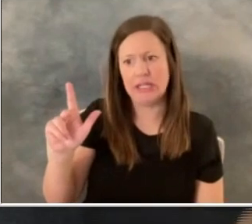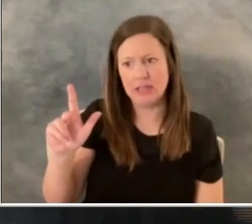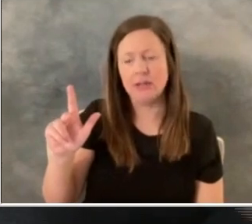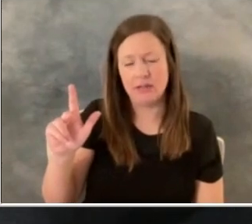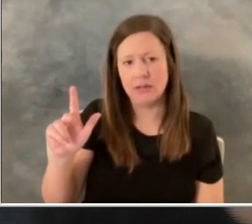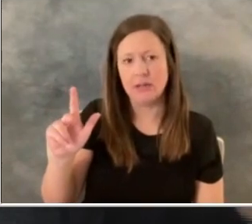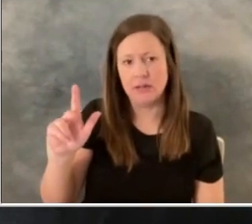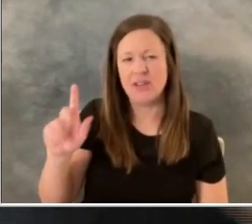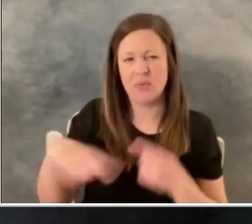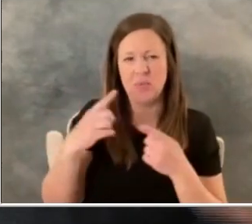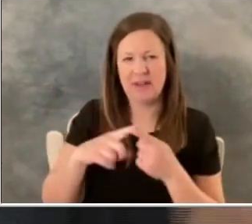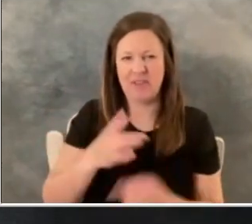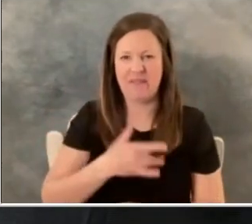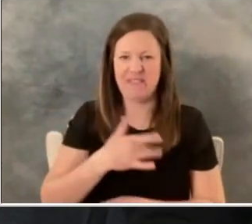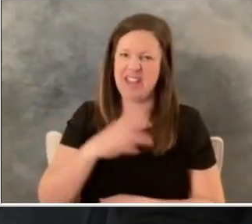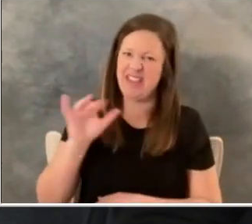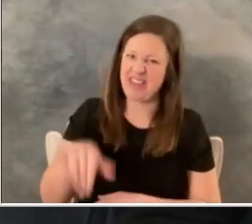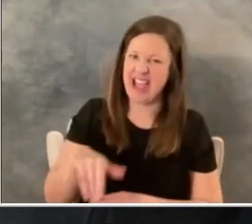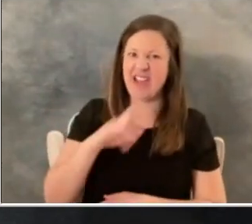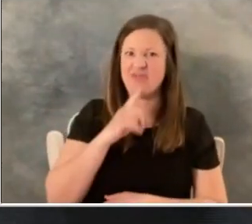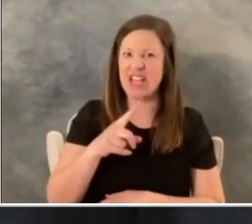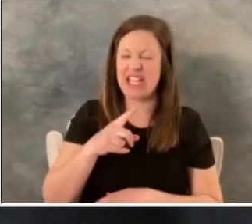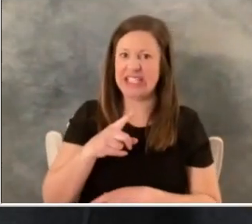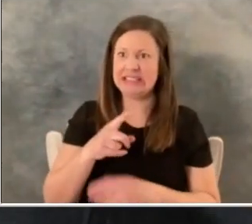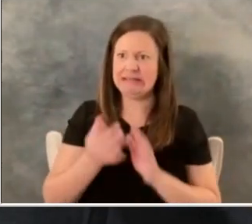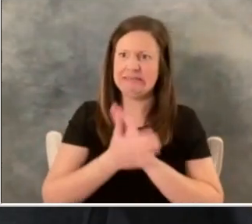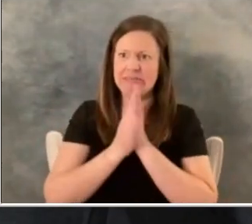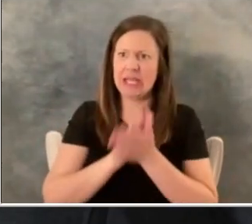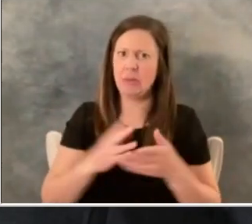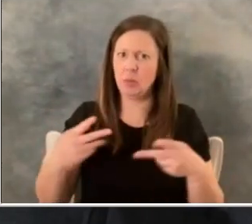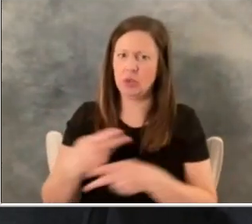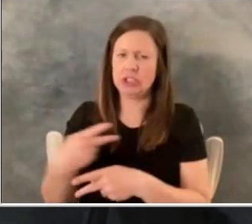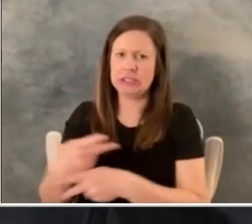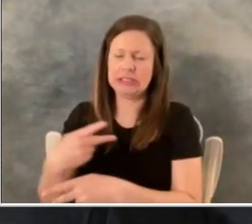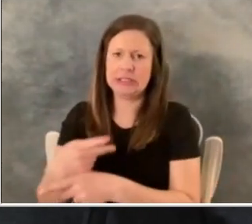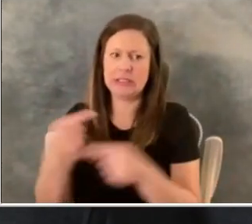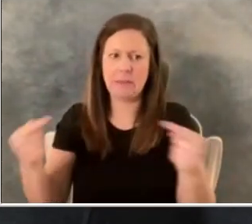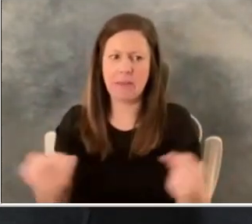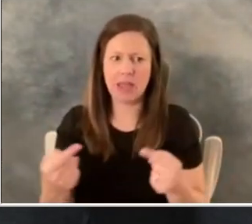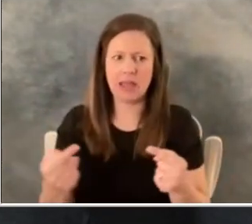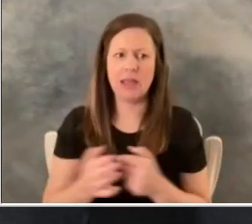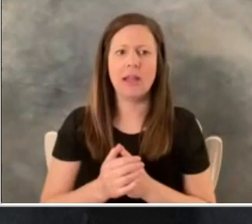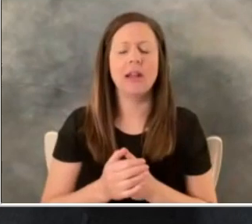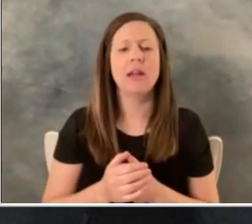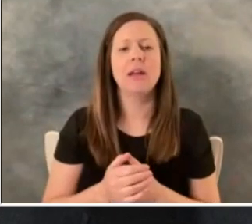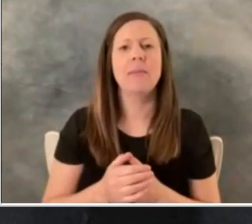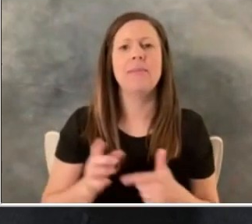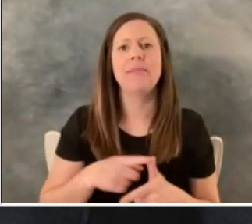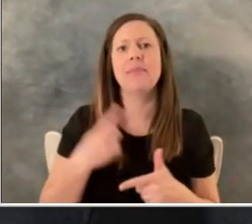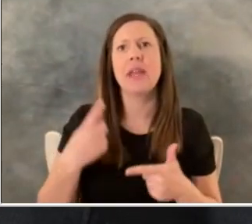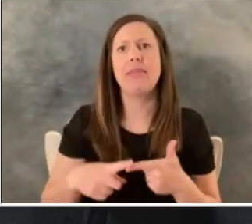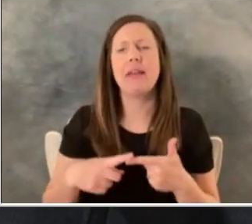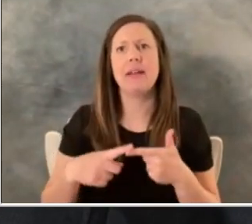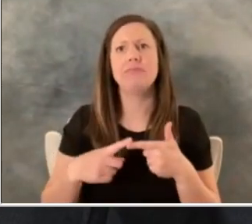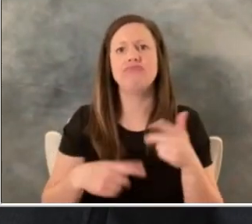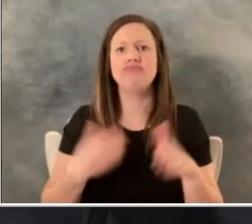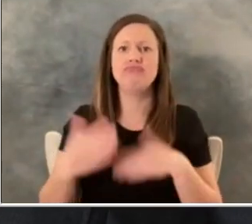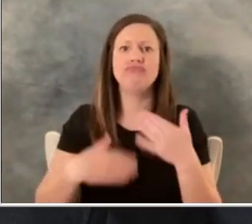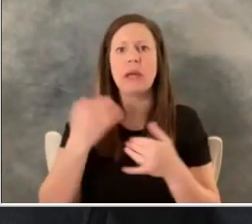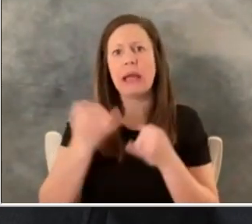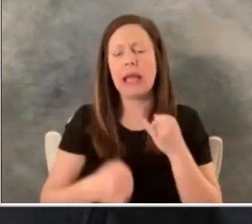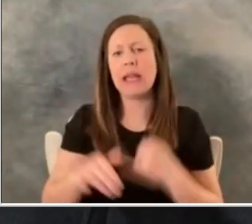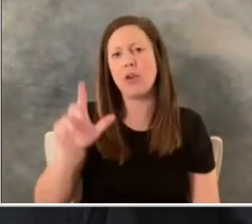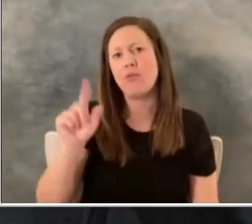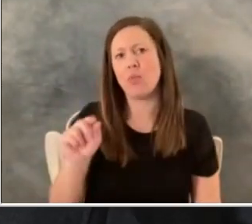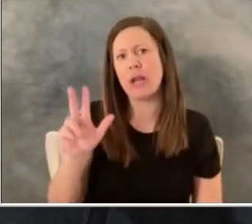of a, progressive pain. By the end of 2023, the pain